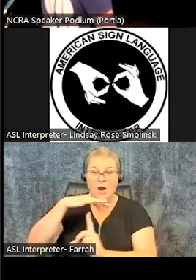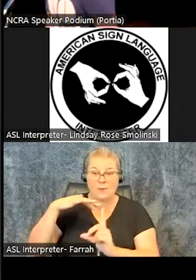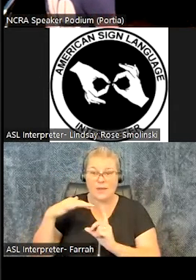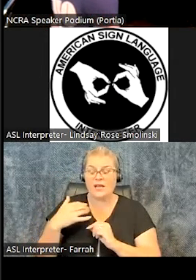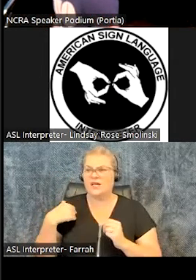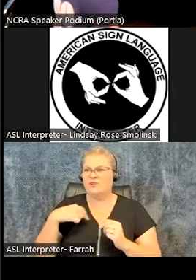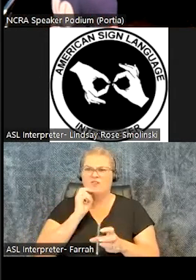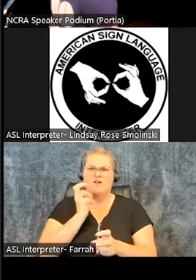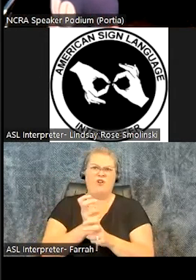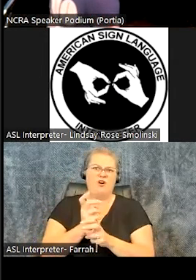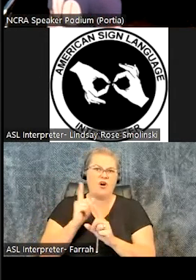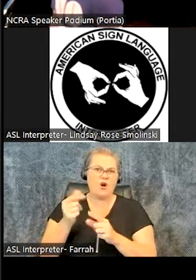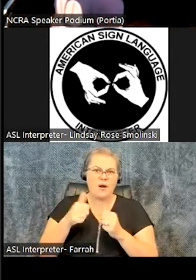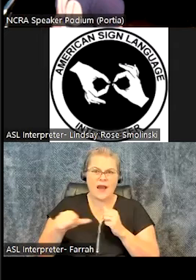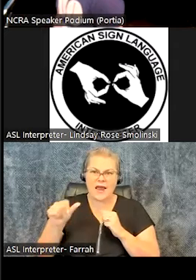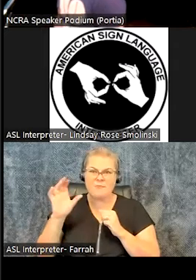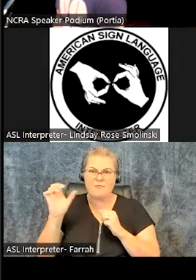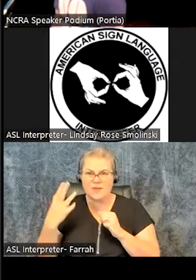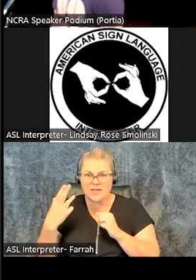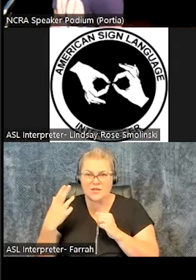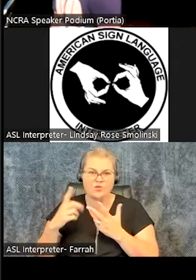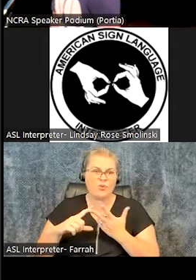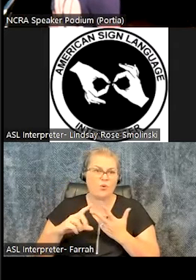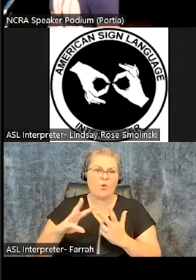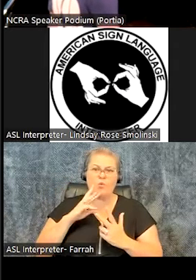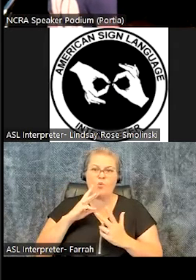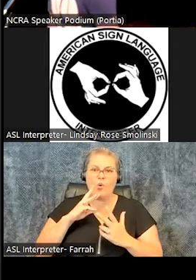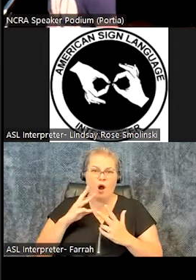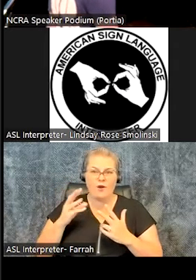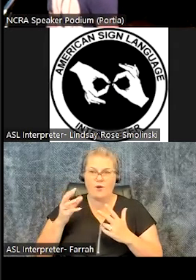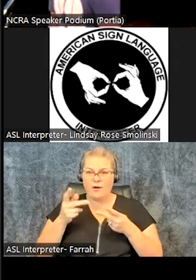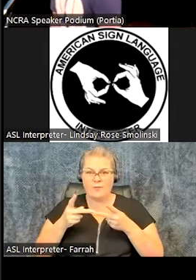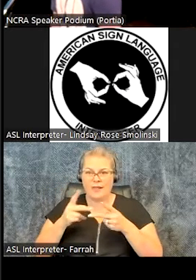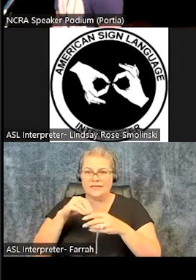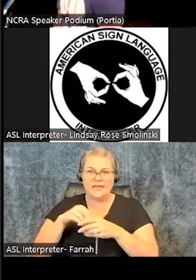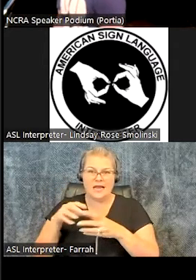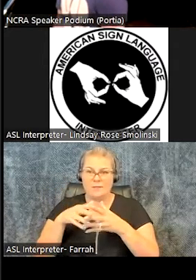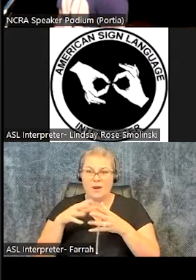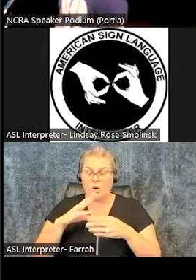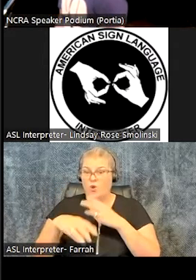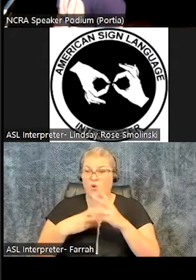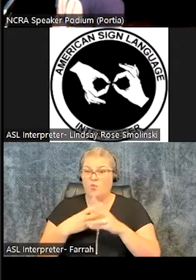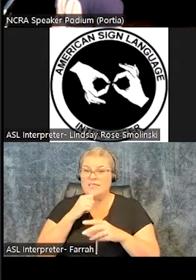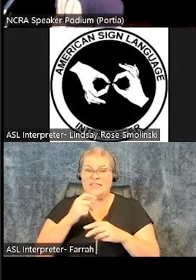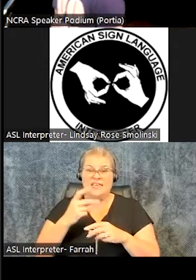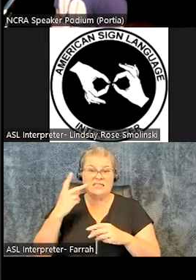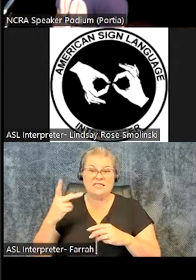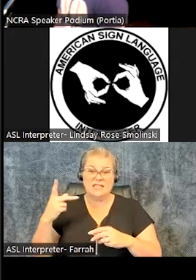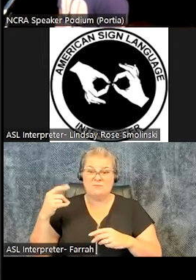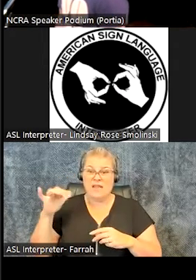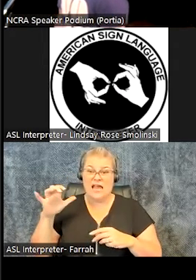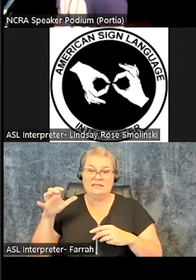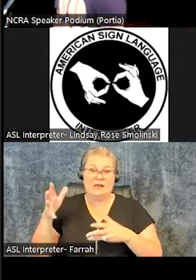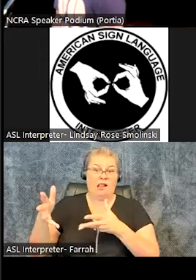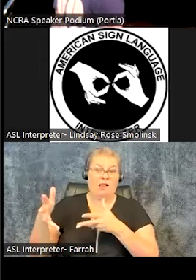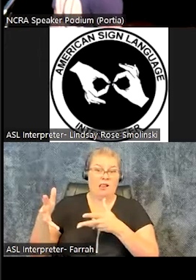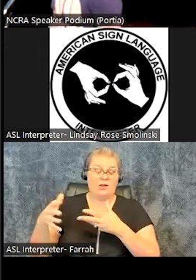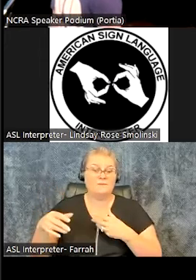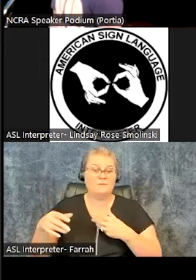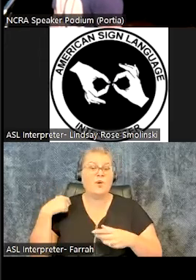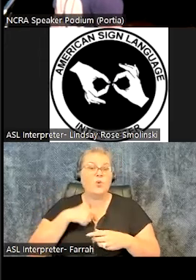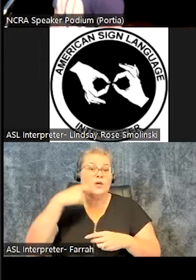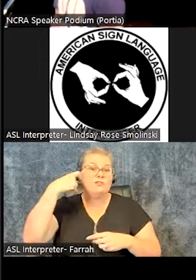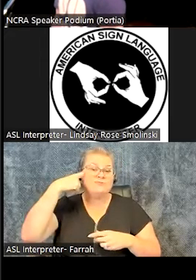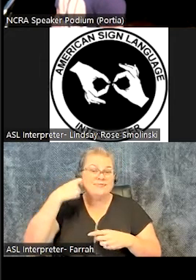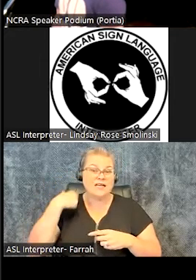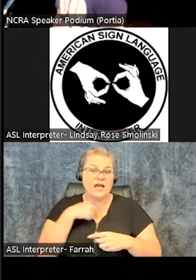any beach or waterway in America or in the world right now and not see plastics on the beaches. We recently at our